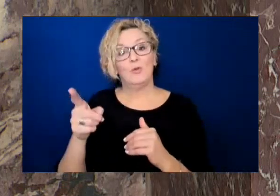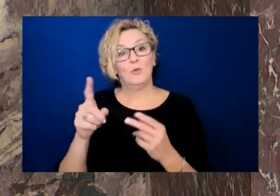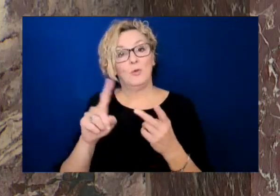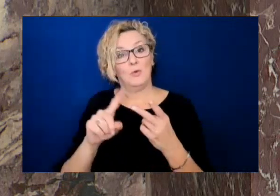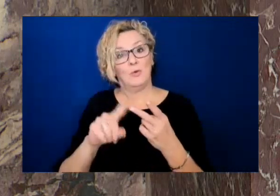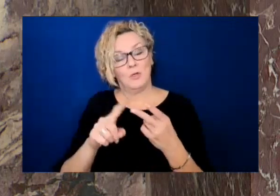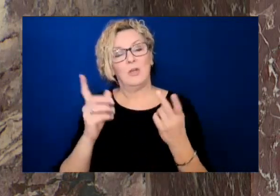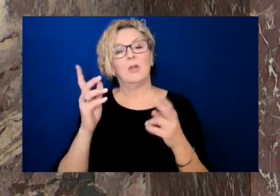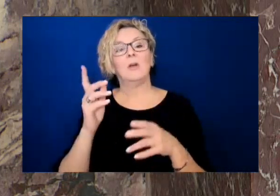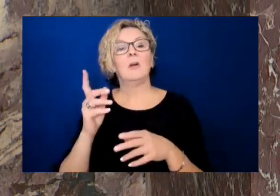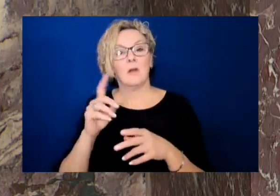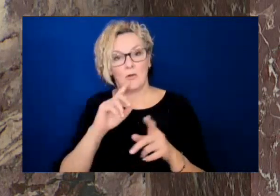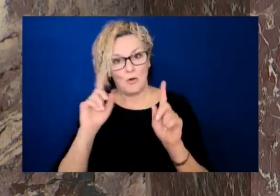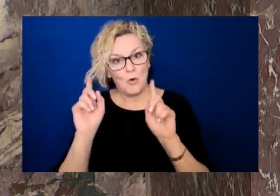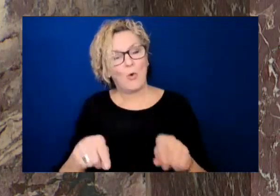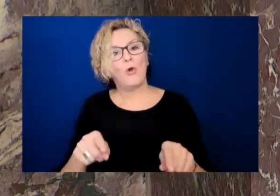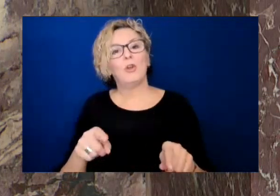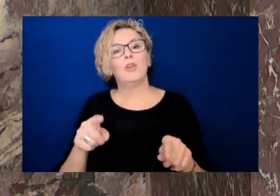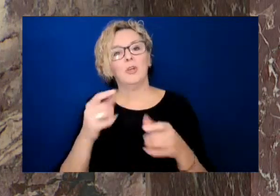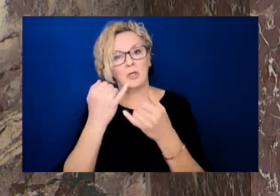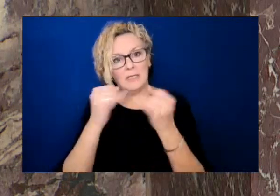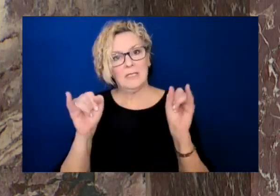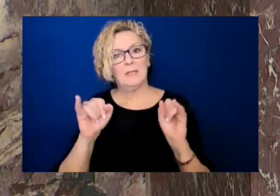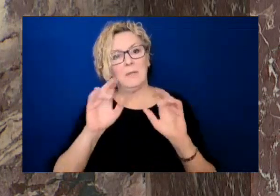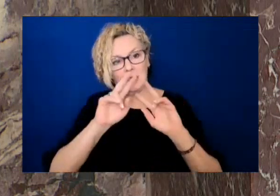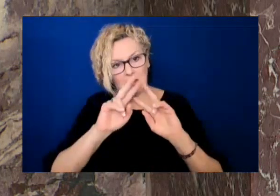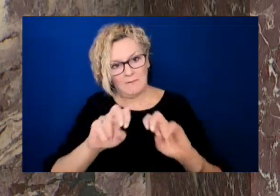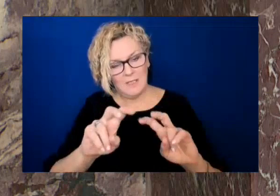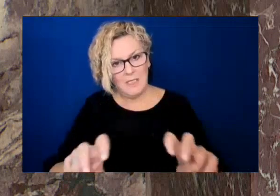the systemic racism in his government and caucus.